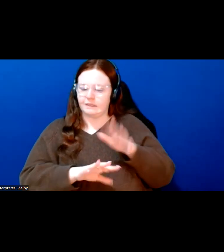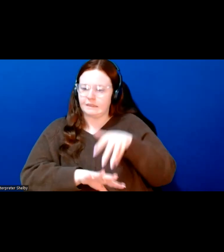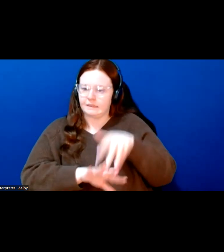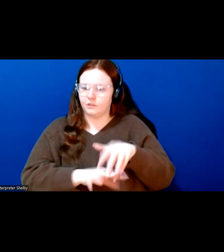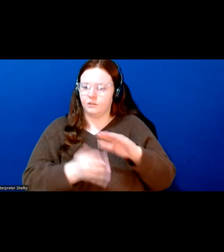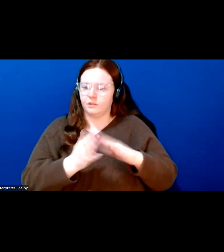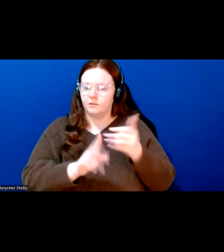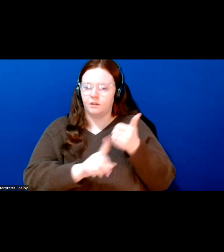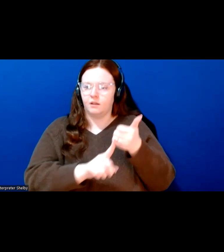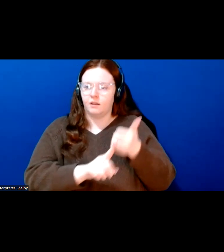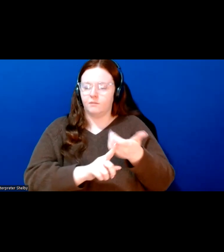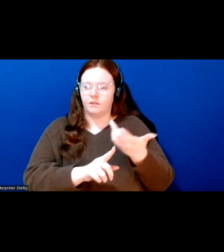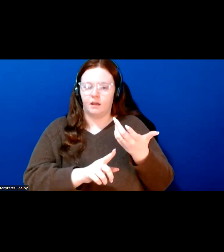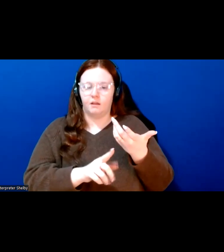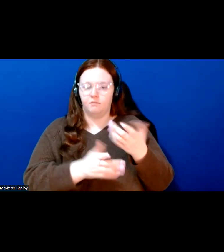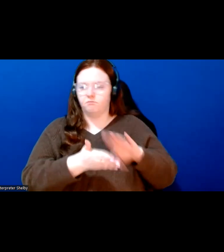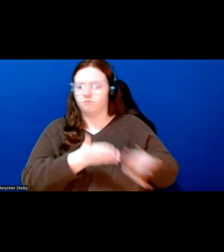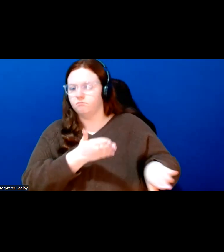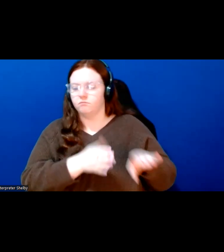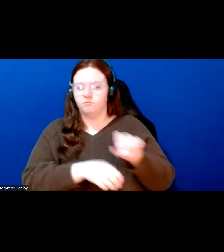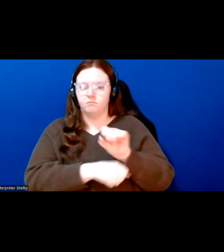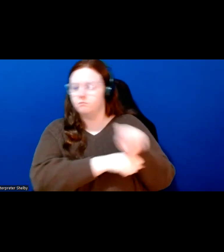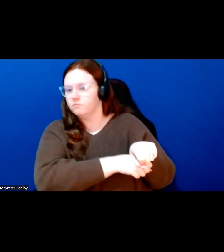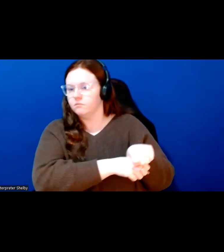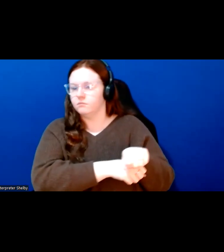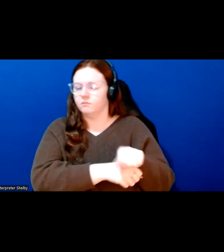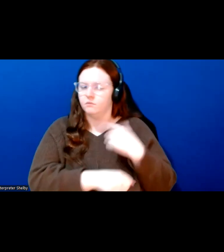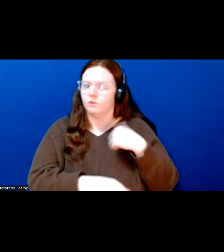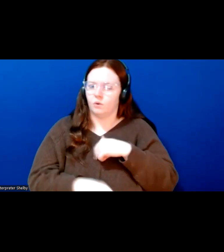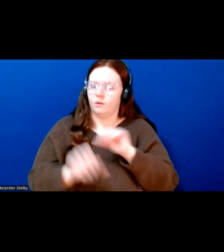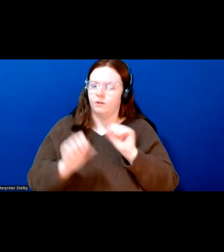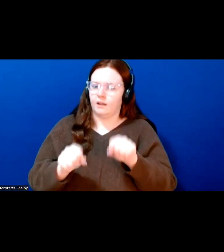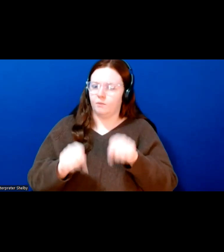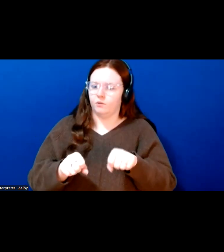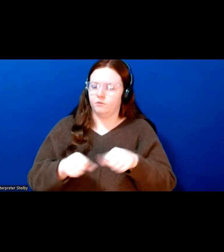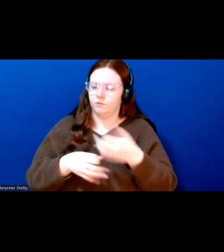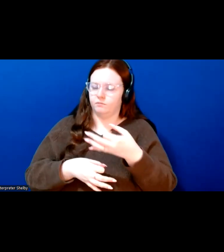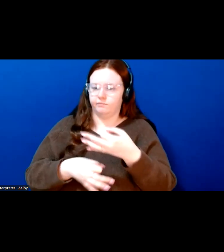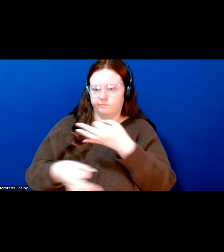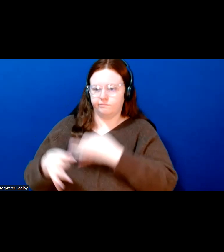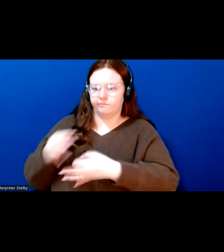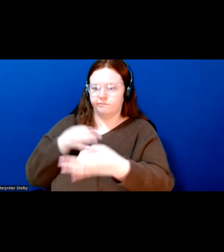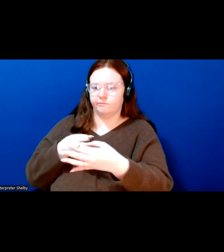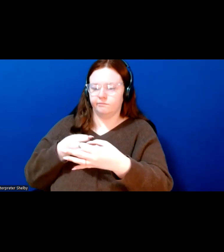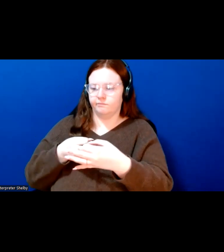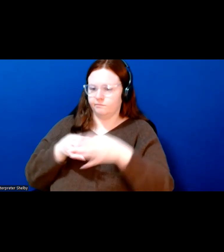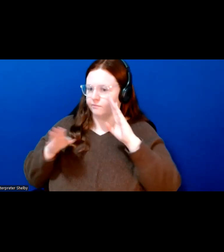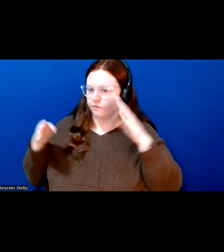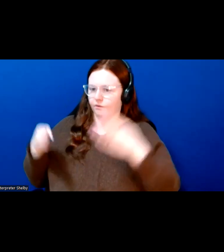been overlooked, and it's a way for us to really put them at the center